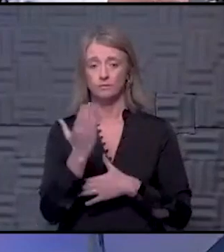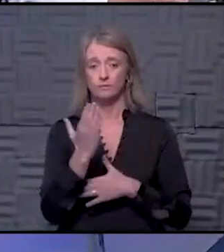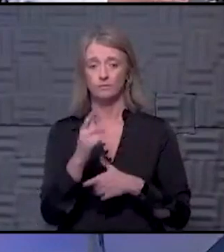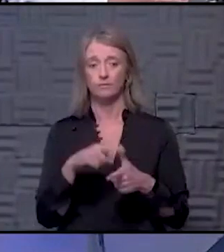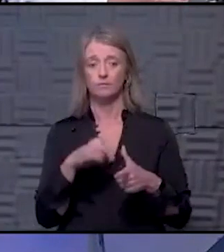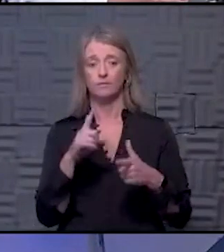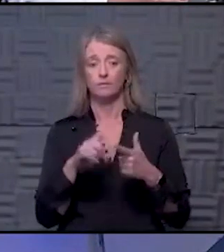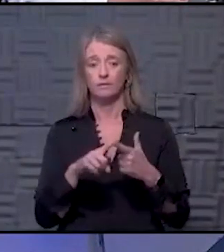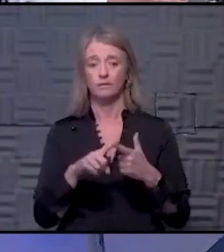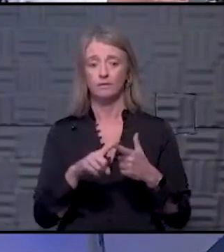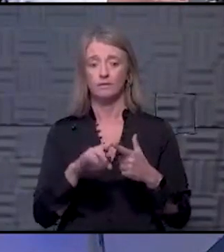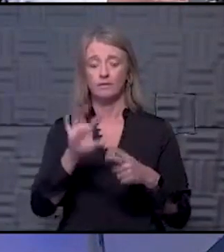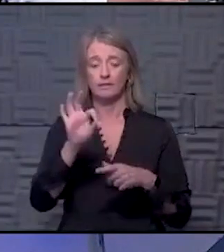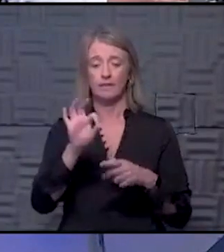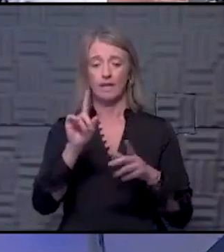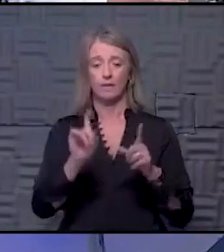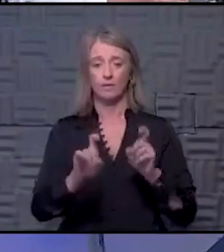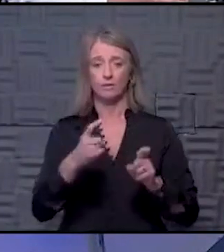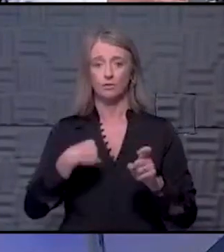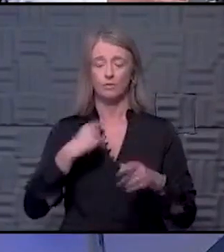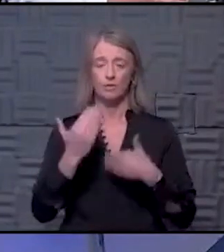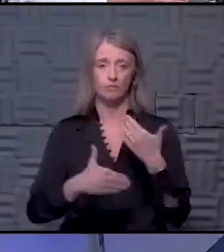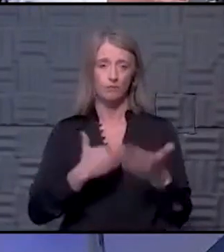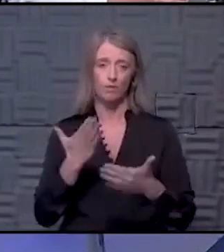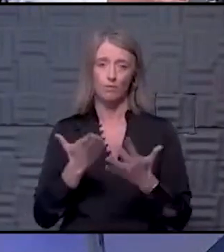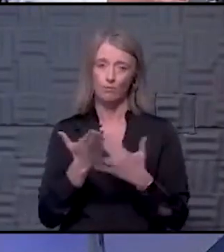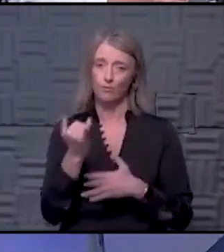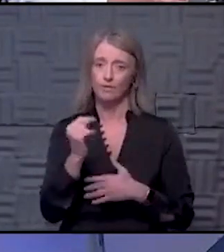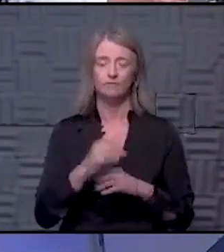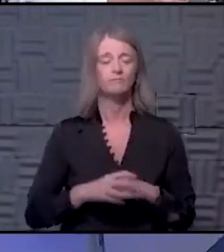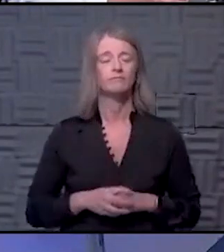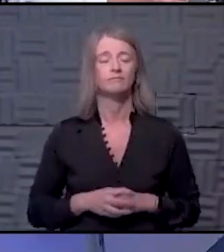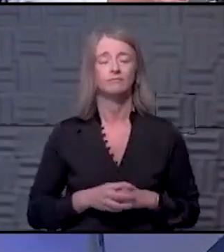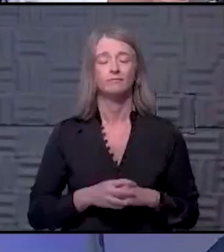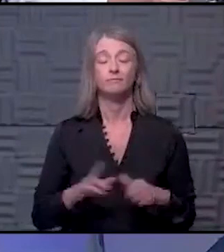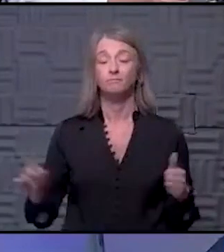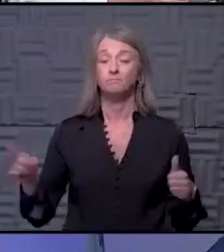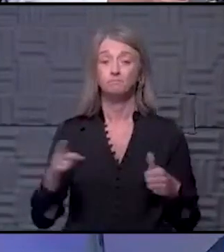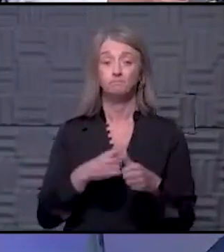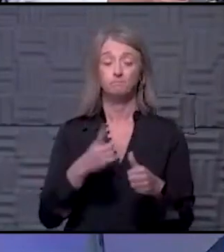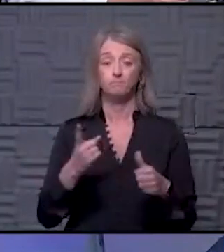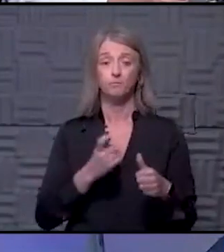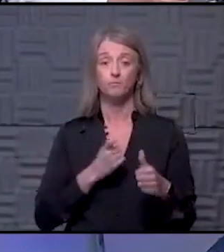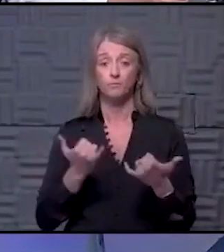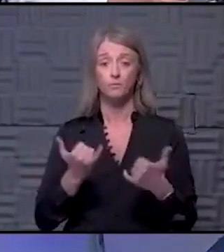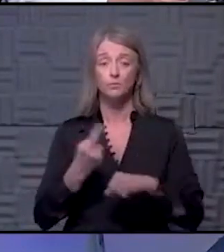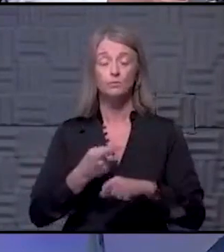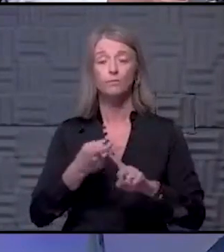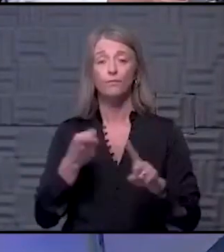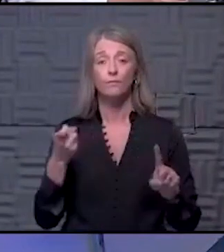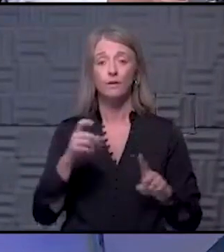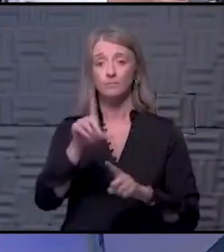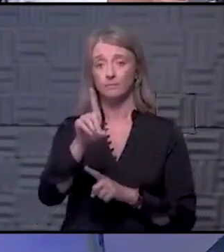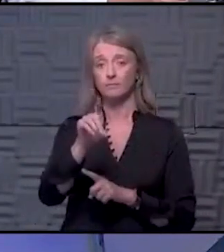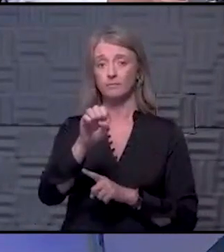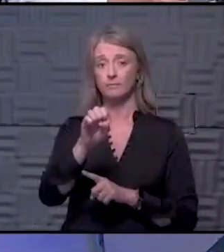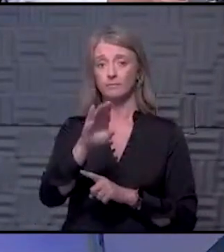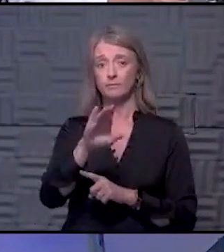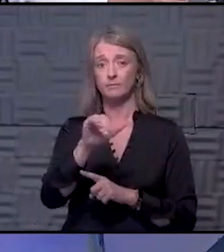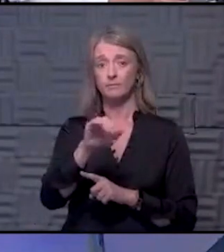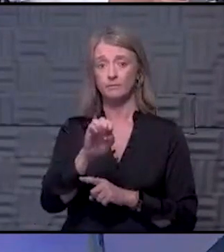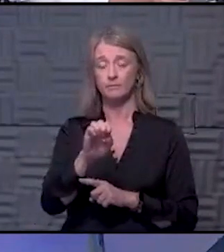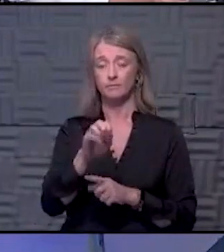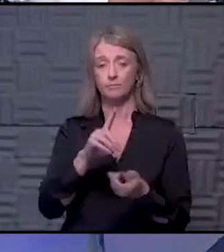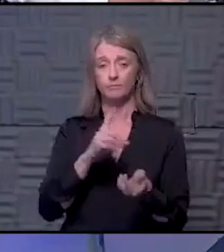go to our 9 questions that we have, and we will rock right through this. The first question today comes from Debbie, and this